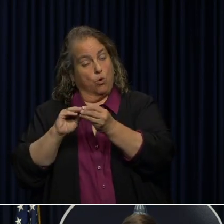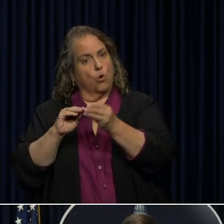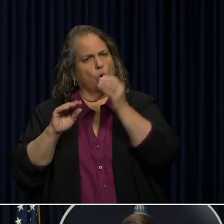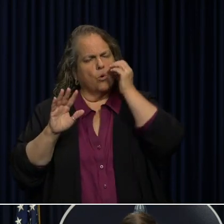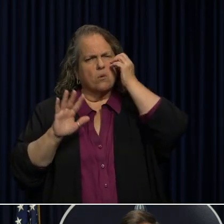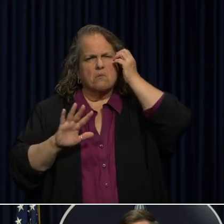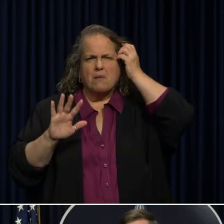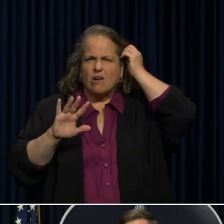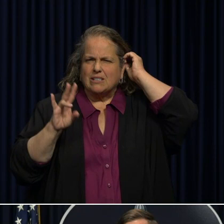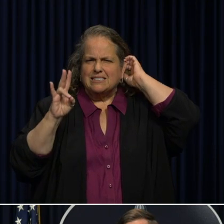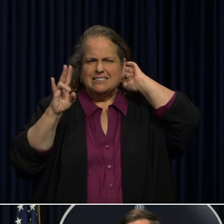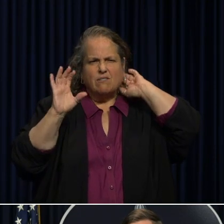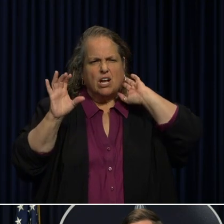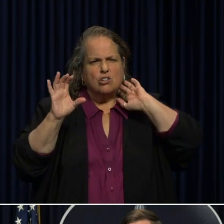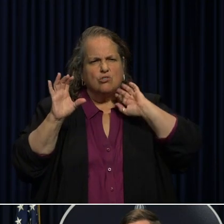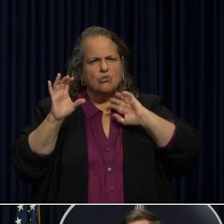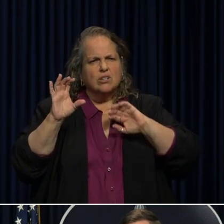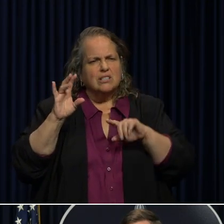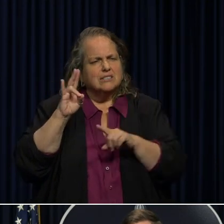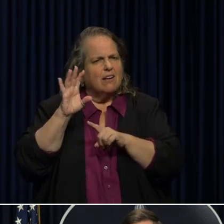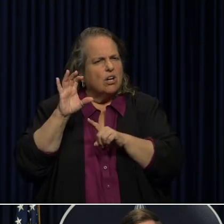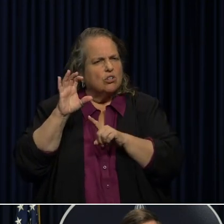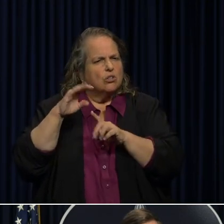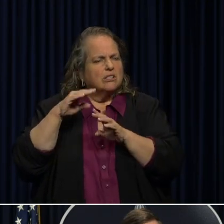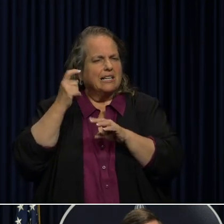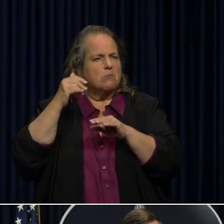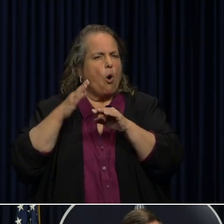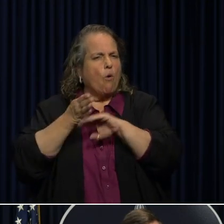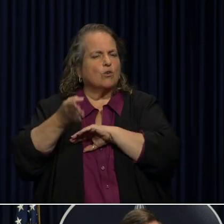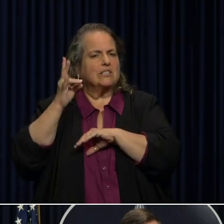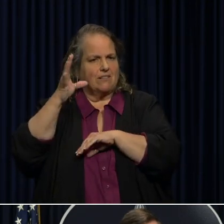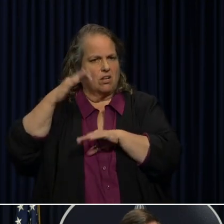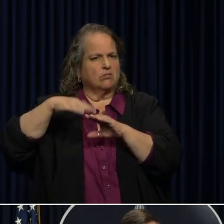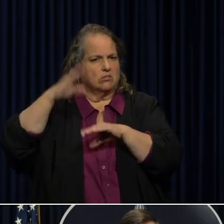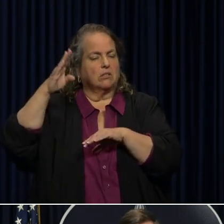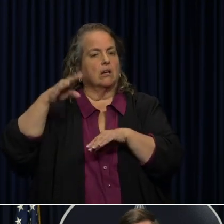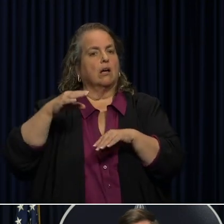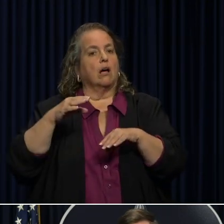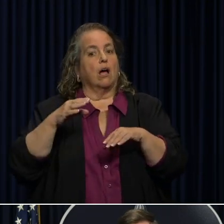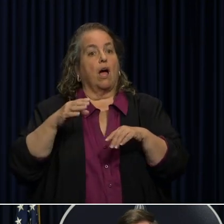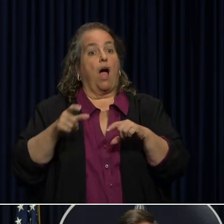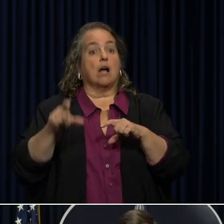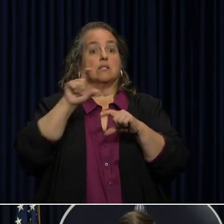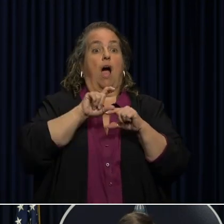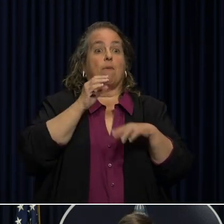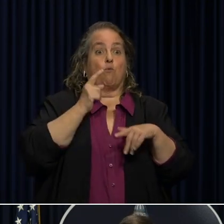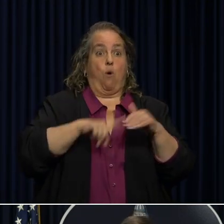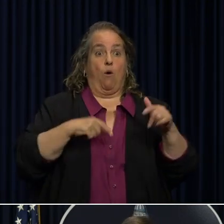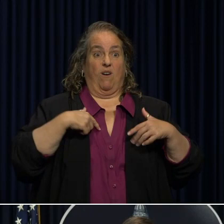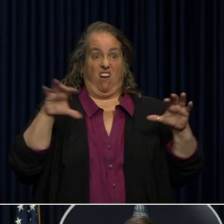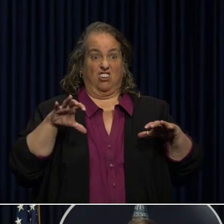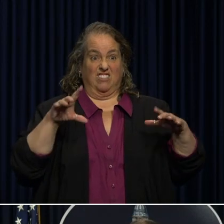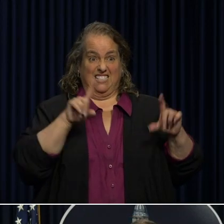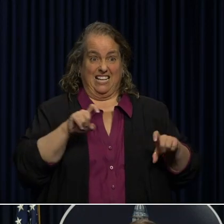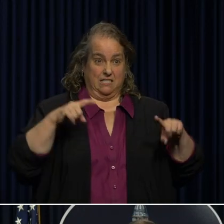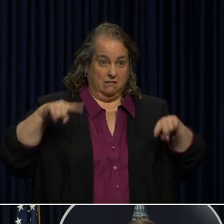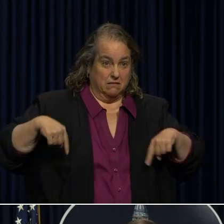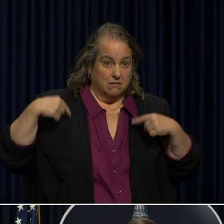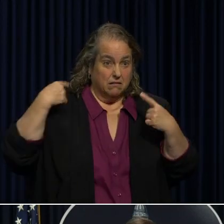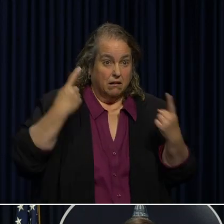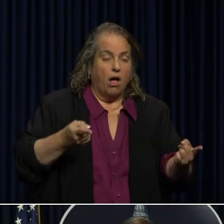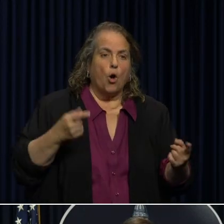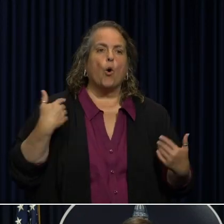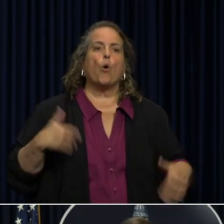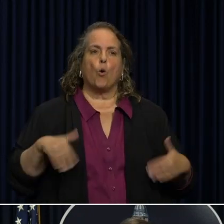about 700 plus on top of anything we were doing before and in different regions of the state. That's